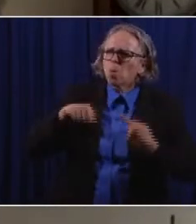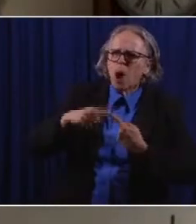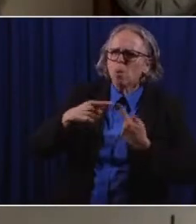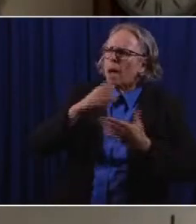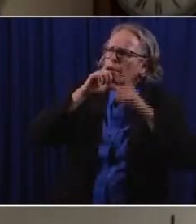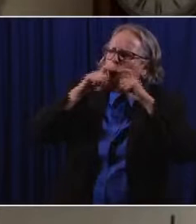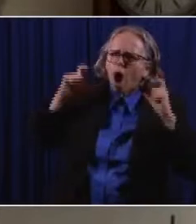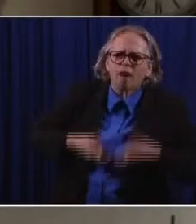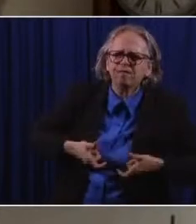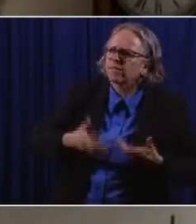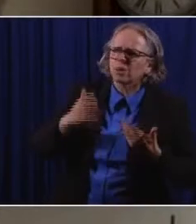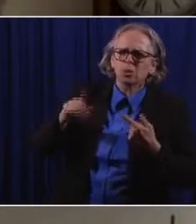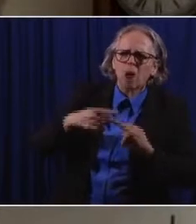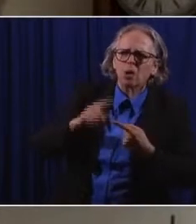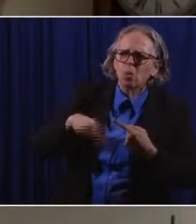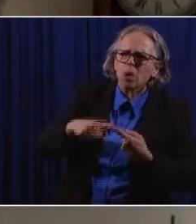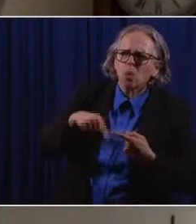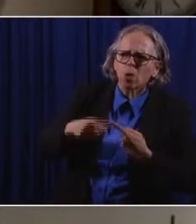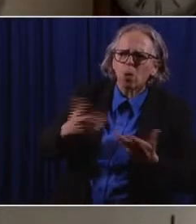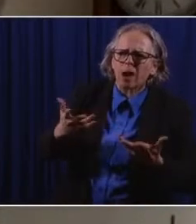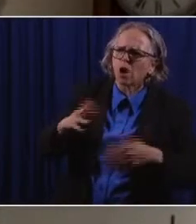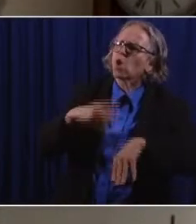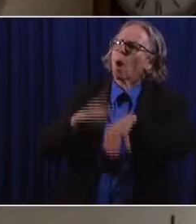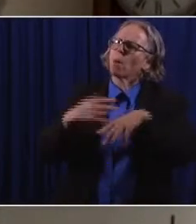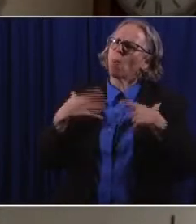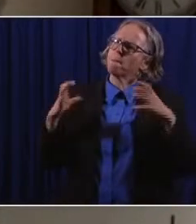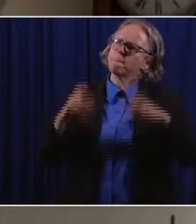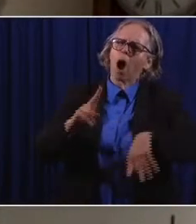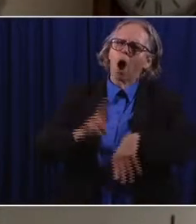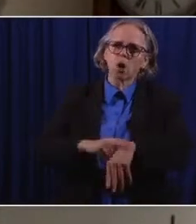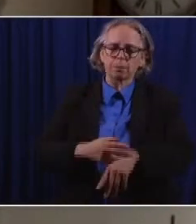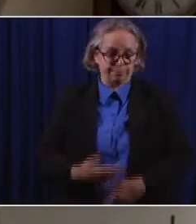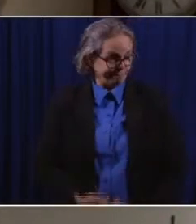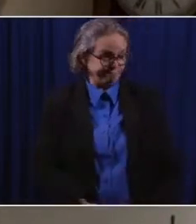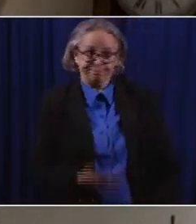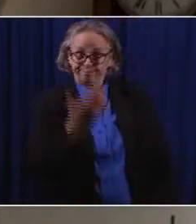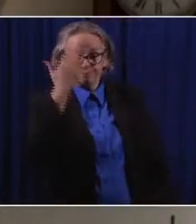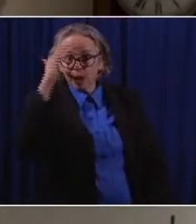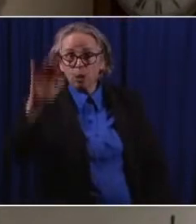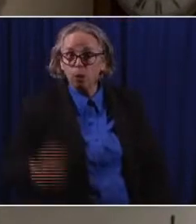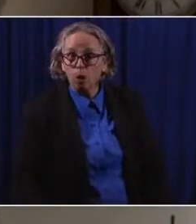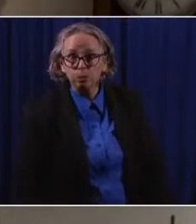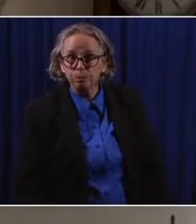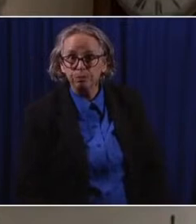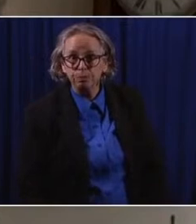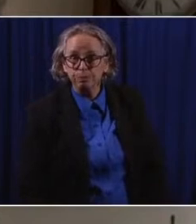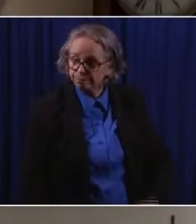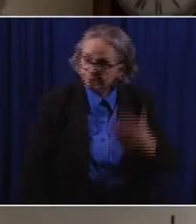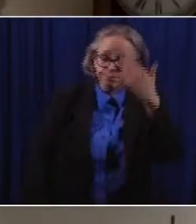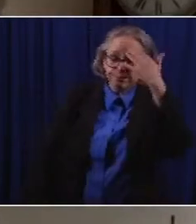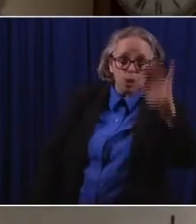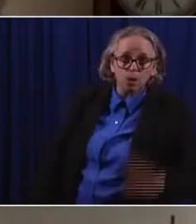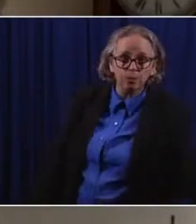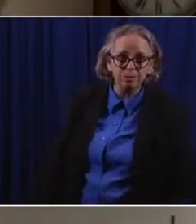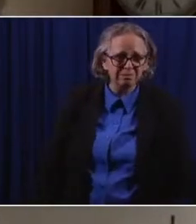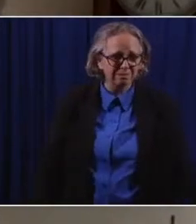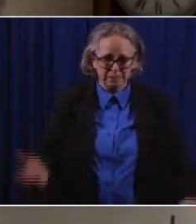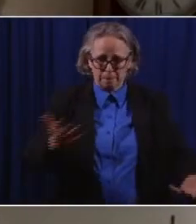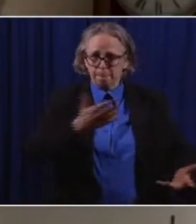When can I go about life as normal? And I don't have a great answer, but the best answer I can come up with is